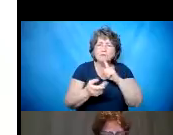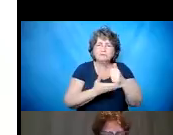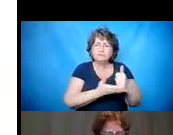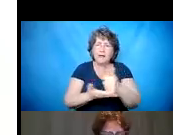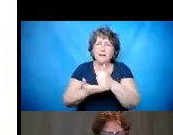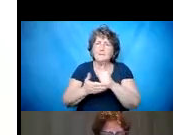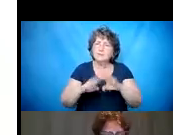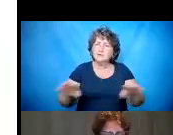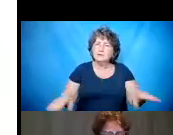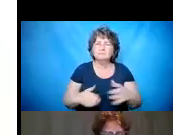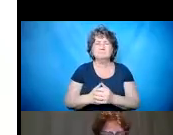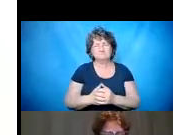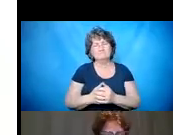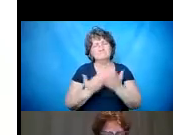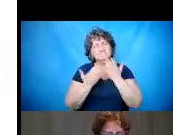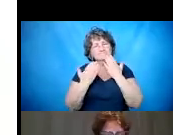Thank you.